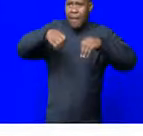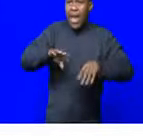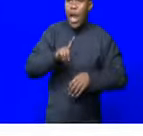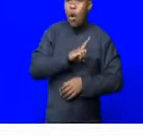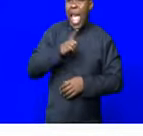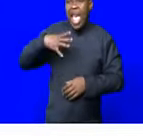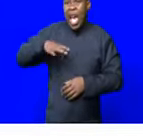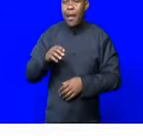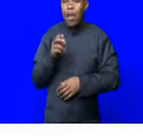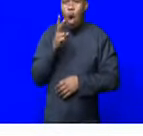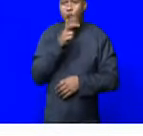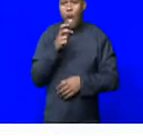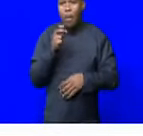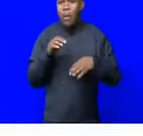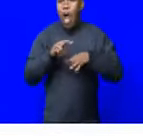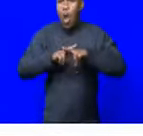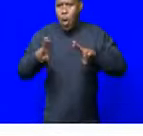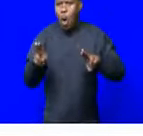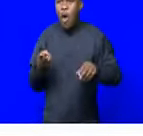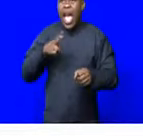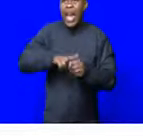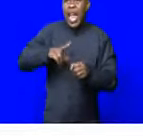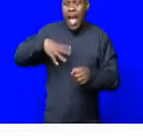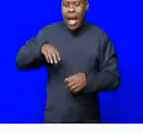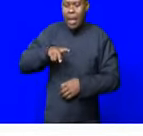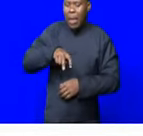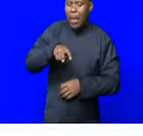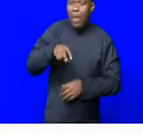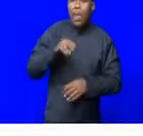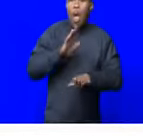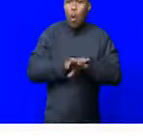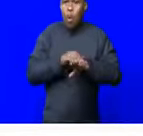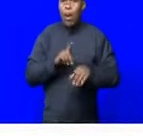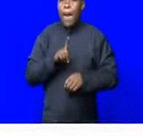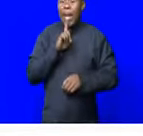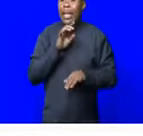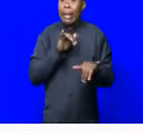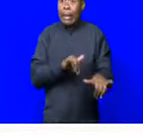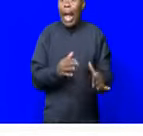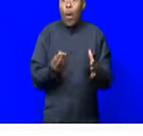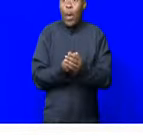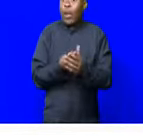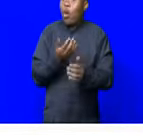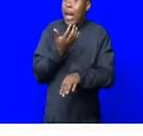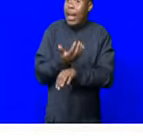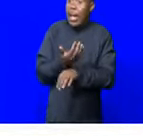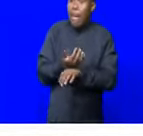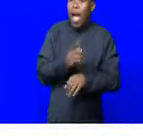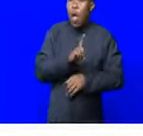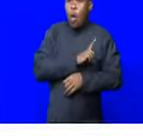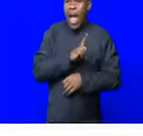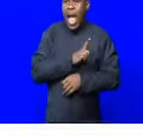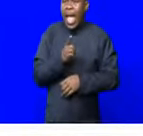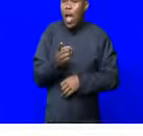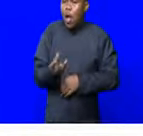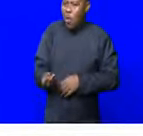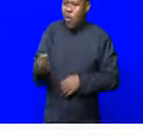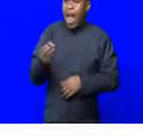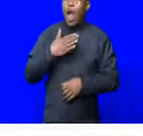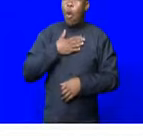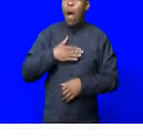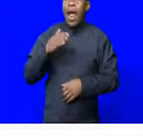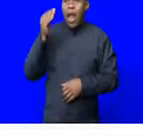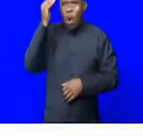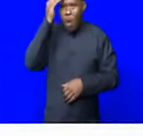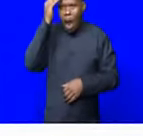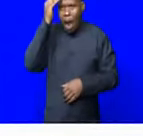Speech. Abanye abakhona ukuhamba so kuba likhuni lokuplana nabo ngalokho ungete wathi ukuthi umfana ufunani abanye